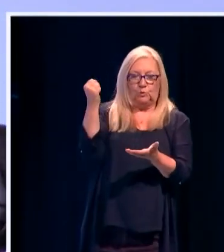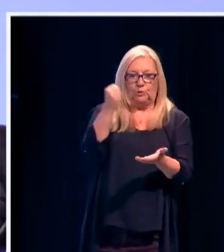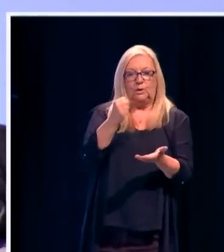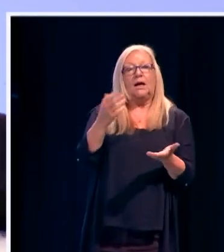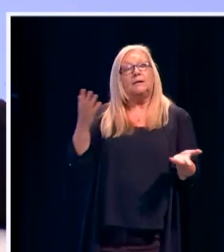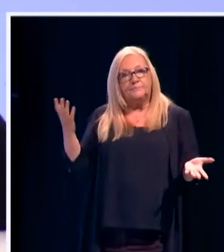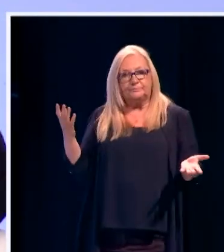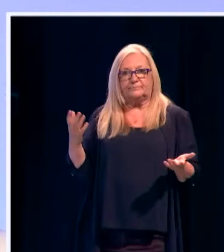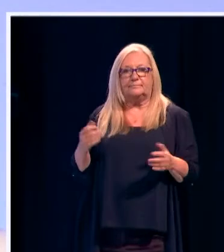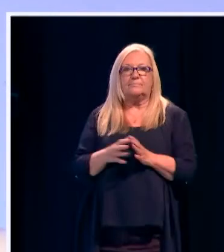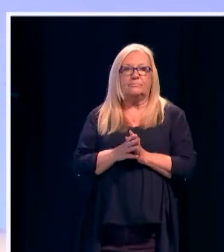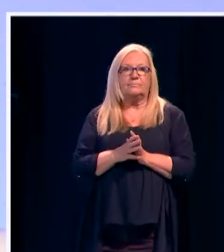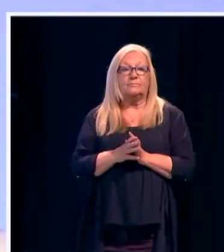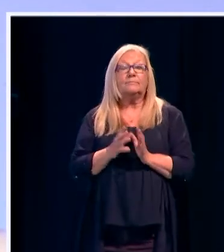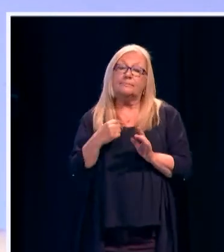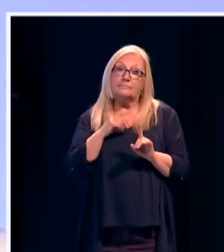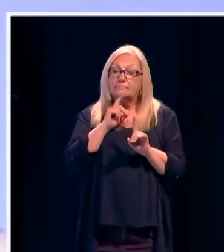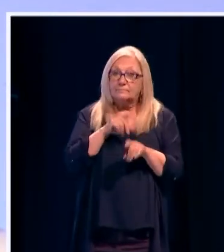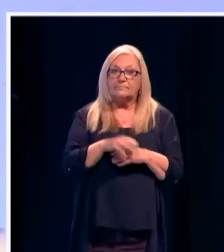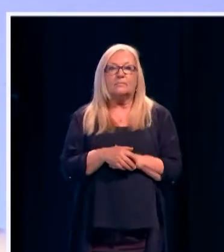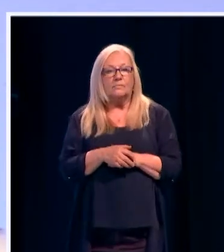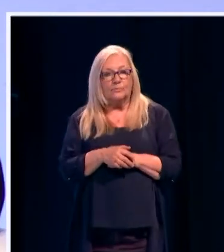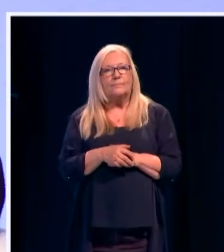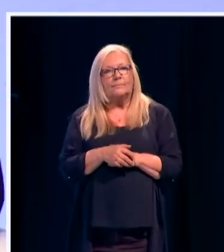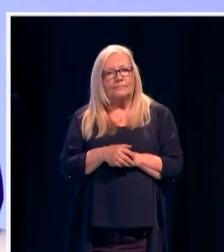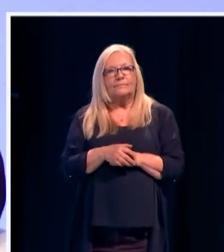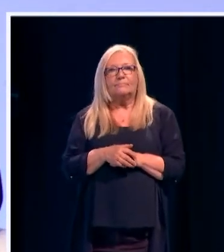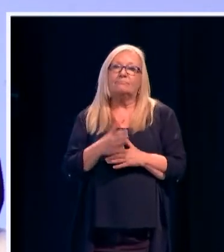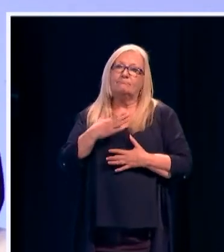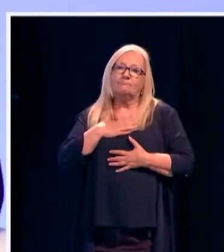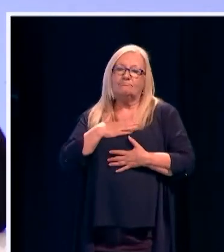Well, I start from our little Italian,